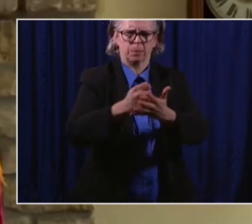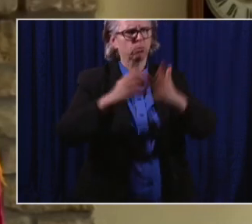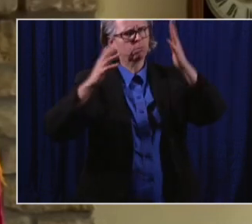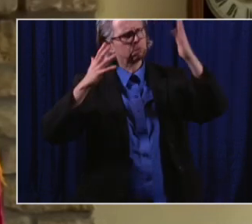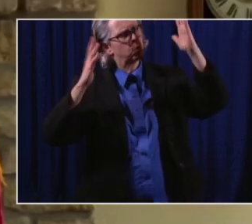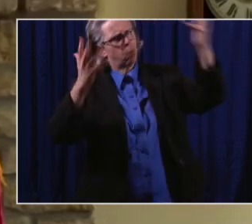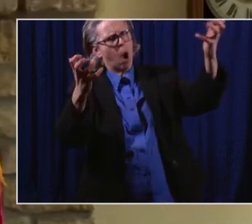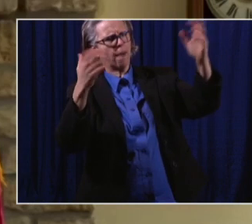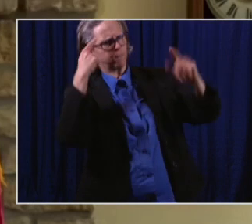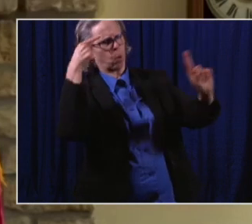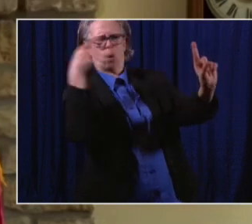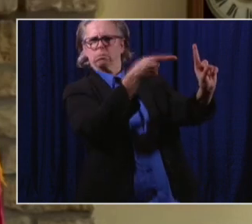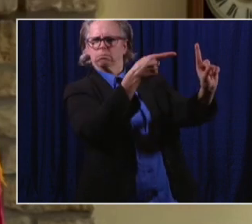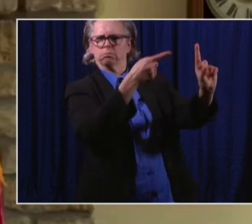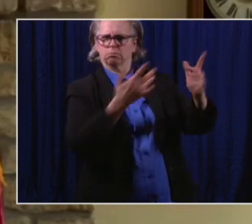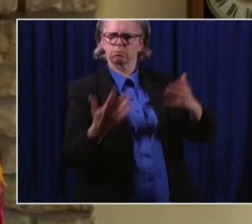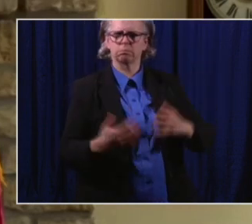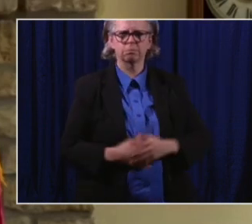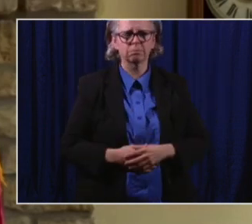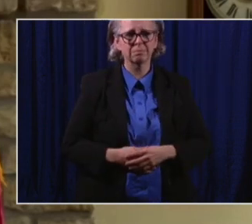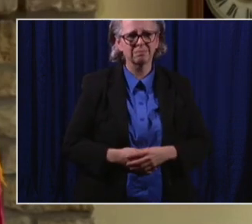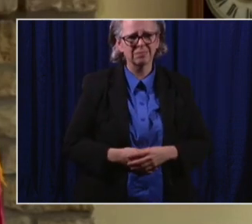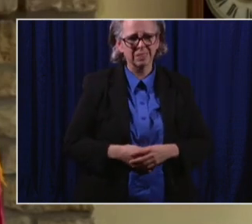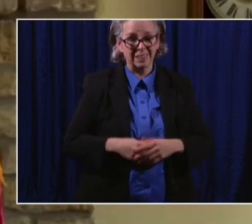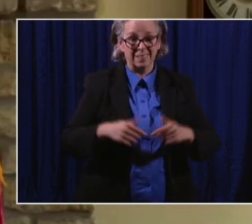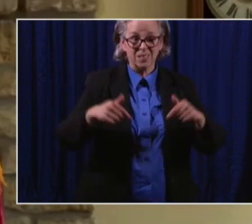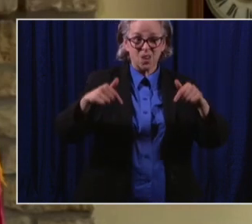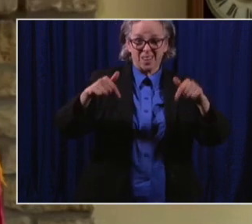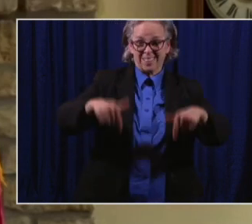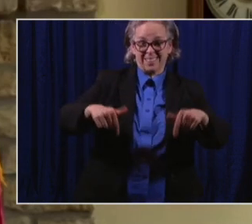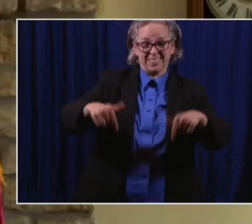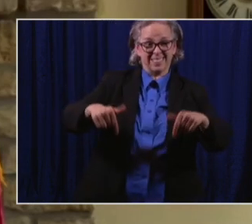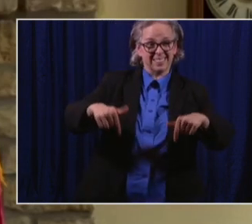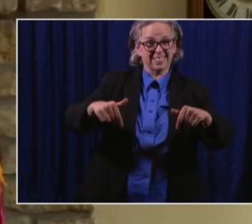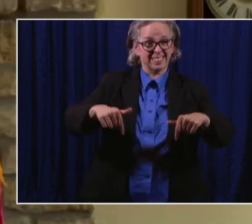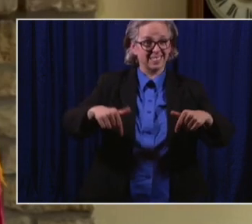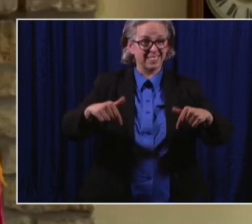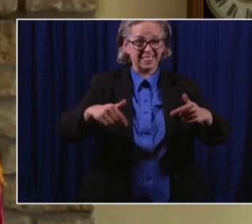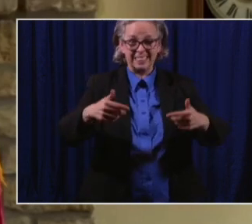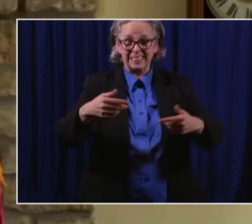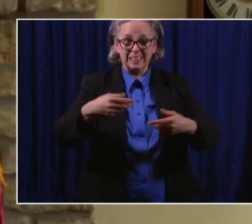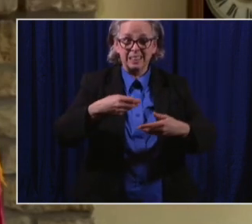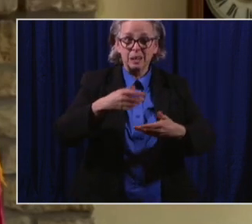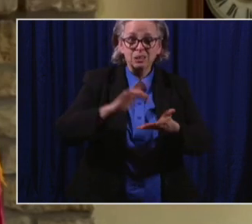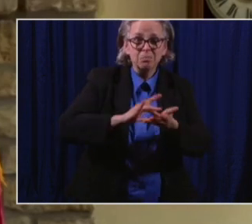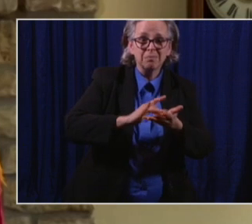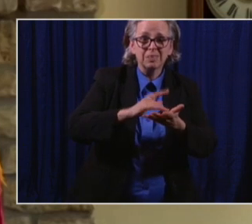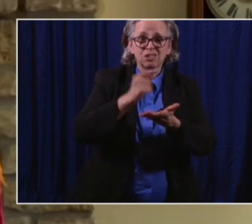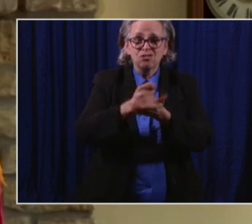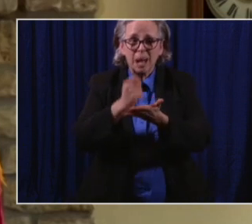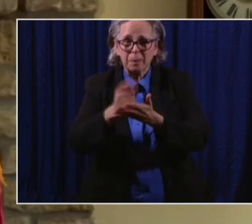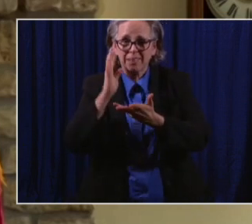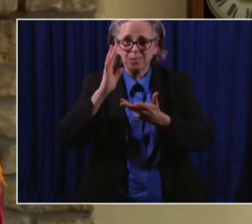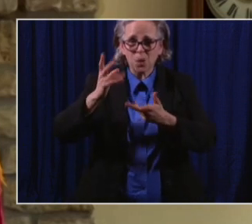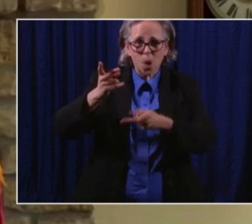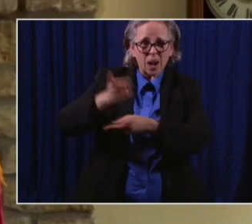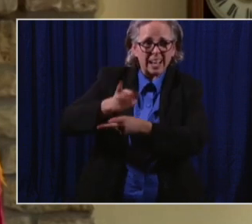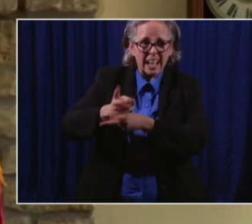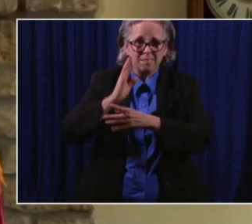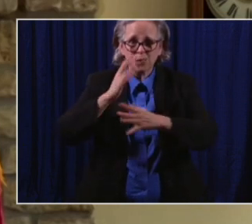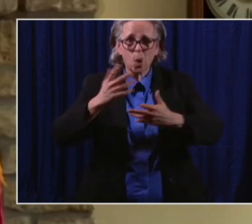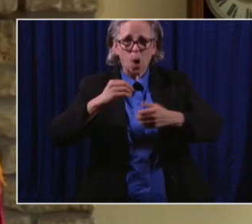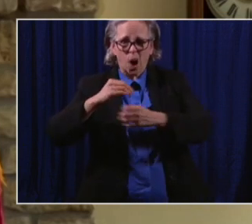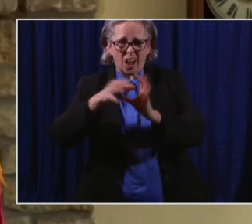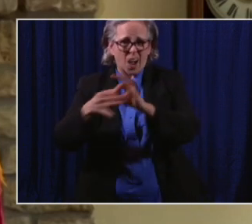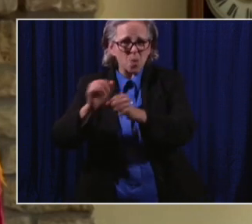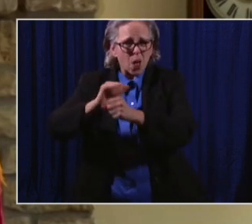getting drugs, getting care to people who have COVID, this is an area, frankly, where I think we've